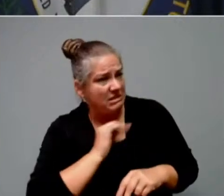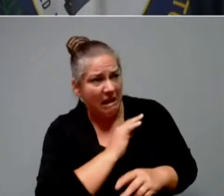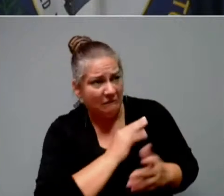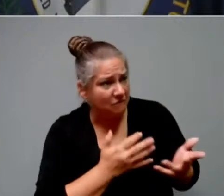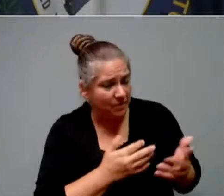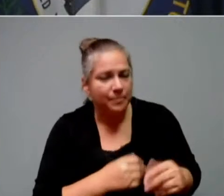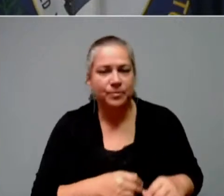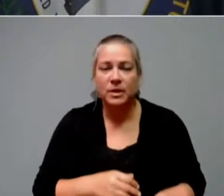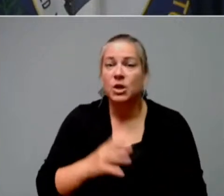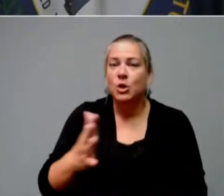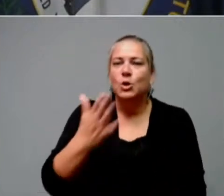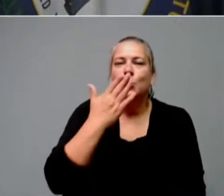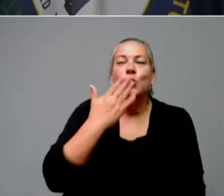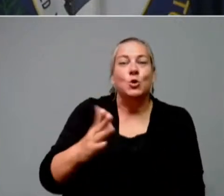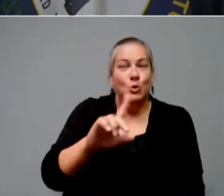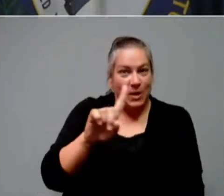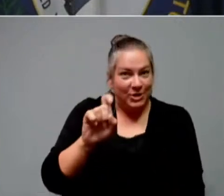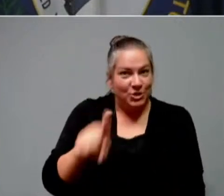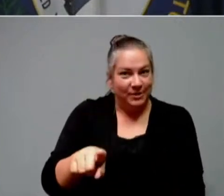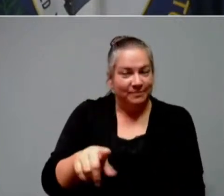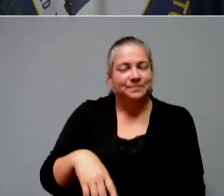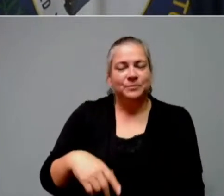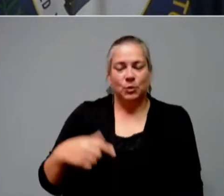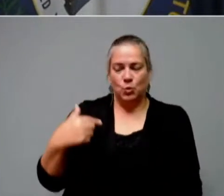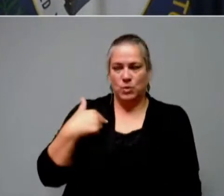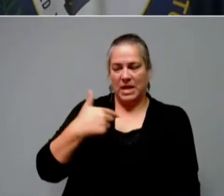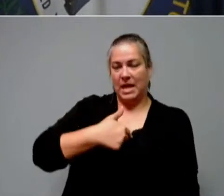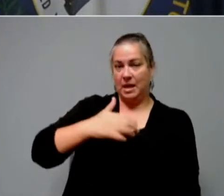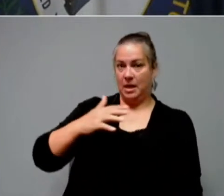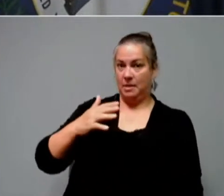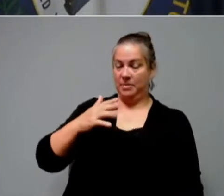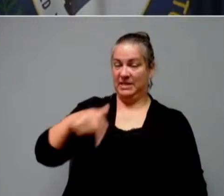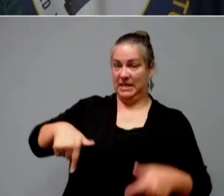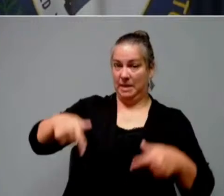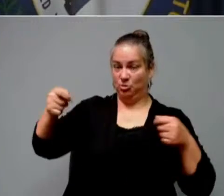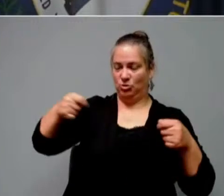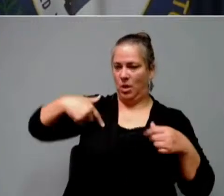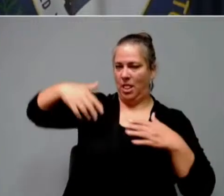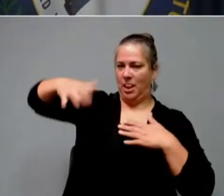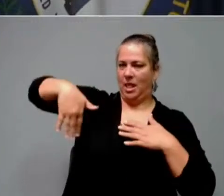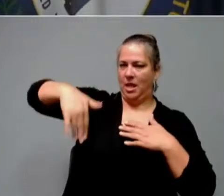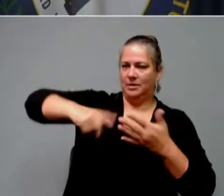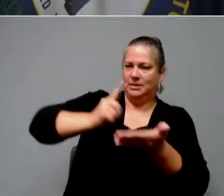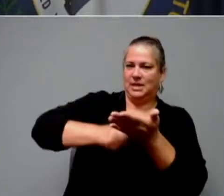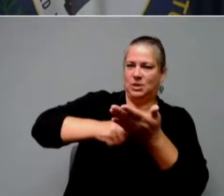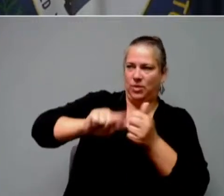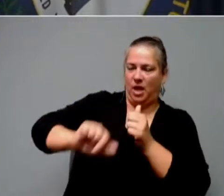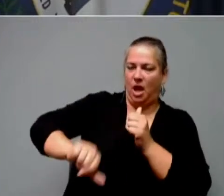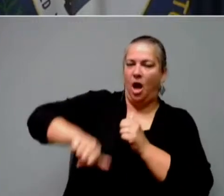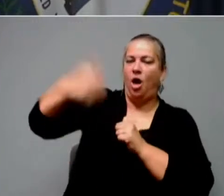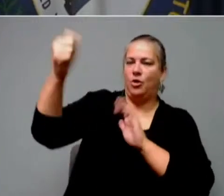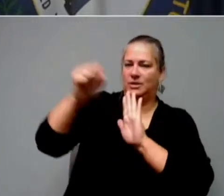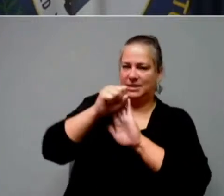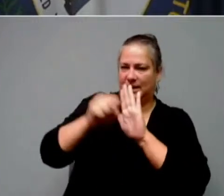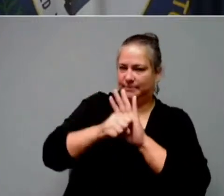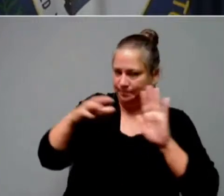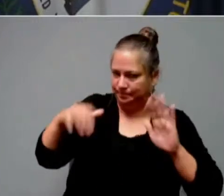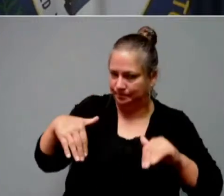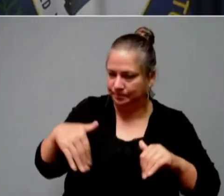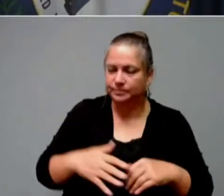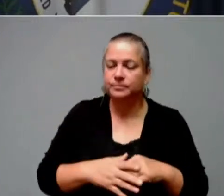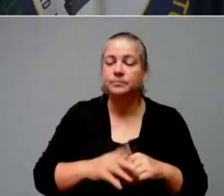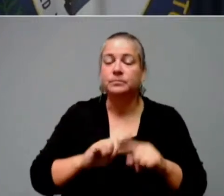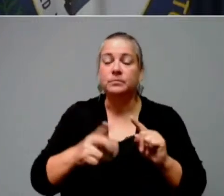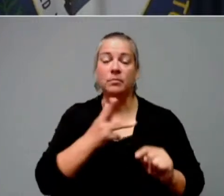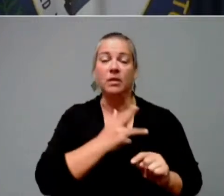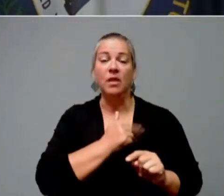good question. We have not, as an administration, talked to other states and systems. Now, the actual hospital systems